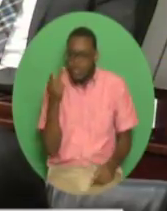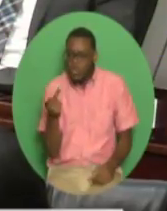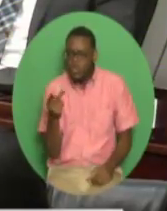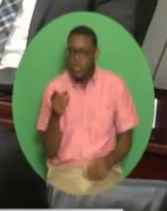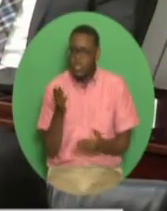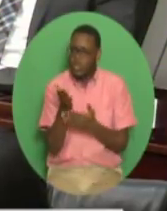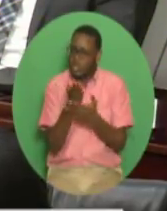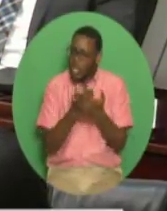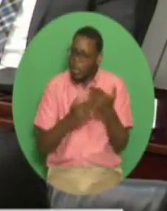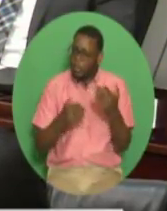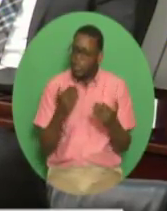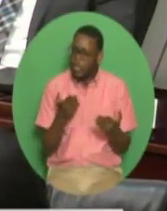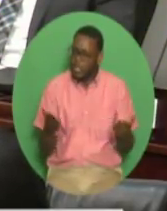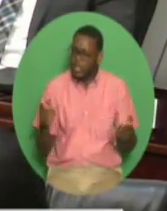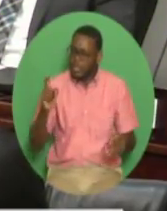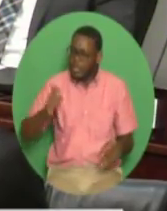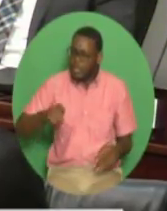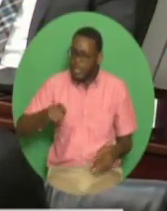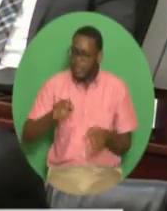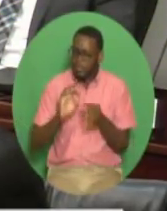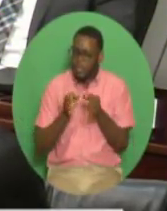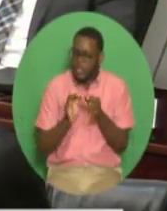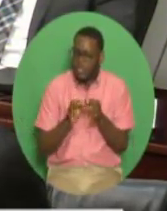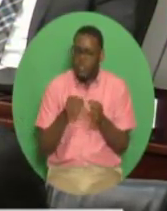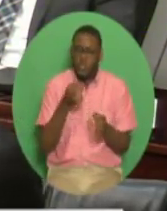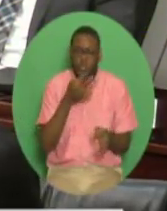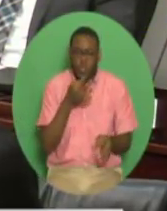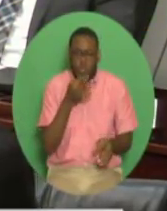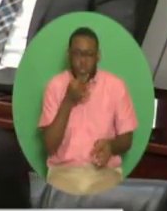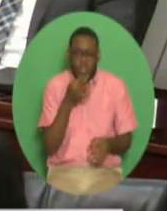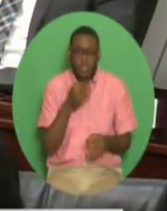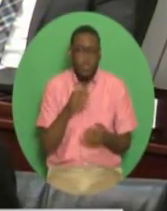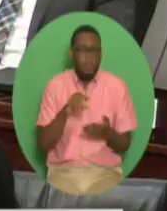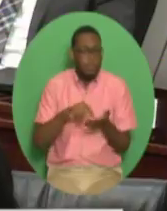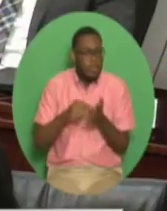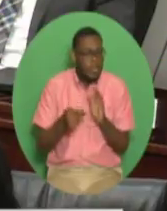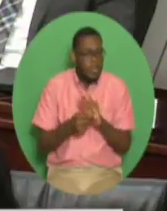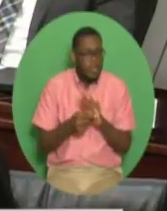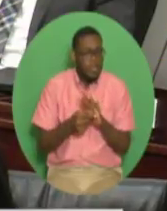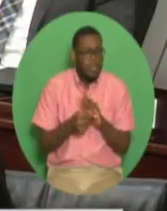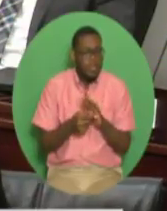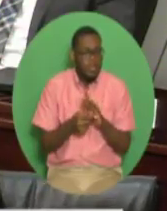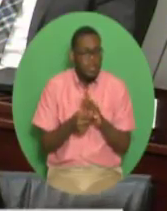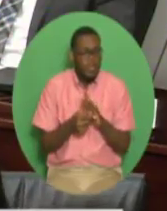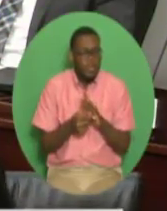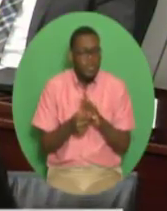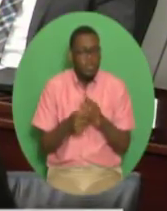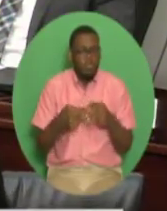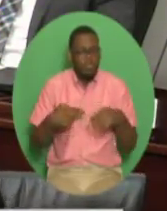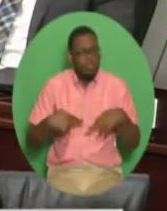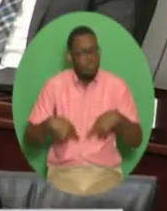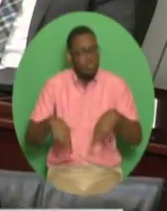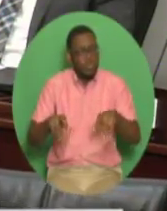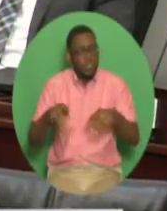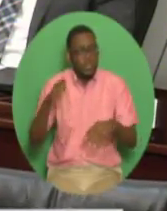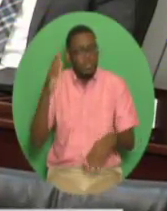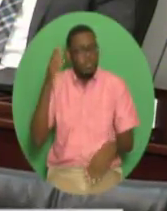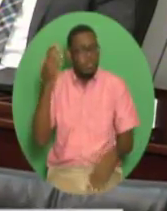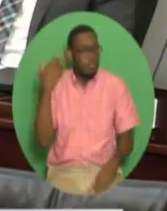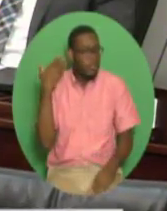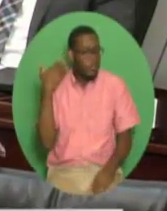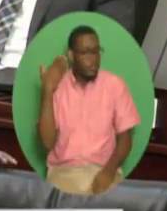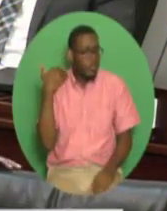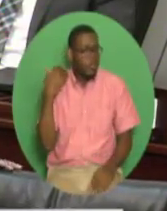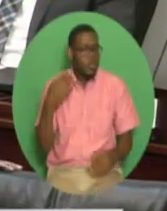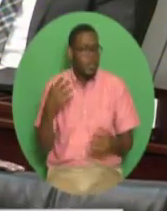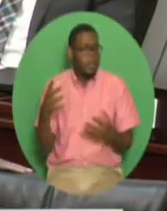infrastructural needs were identified. And towards this end, we have had a road that has been macadamized for a number of